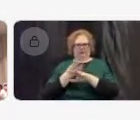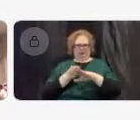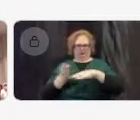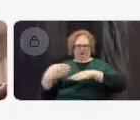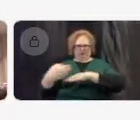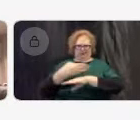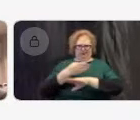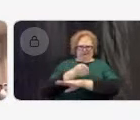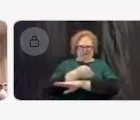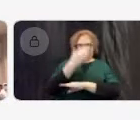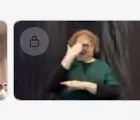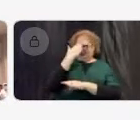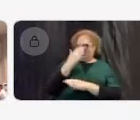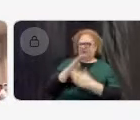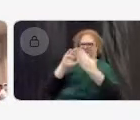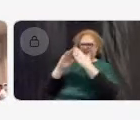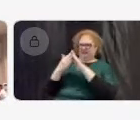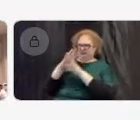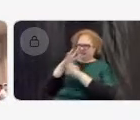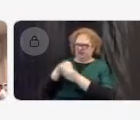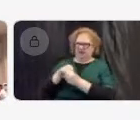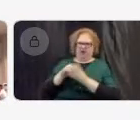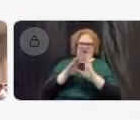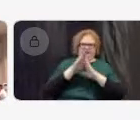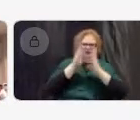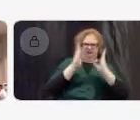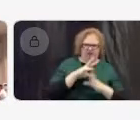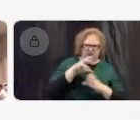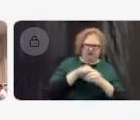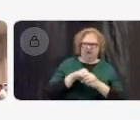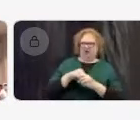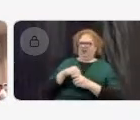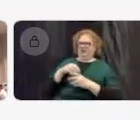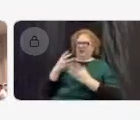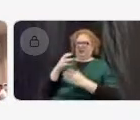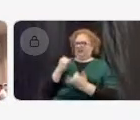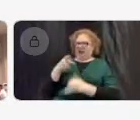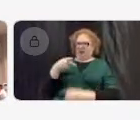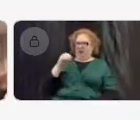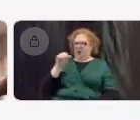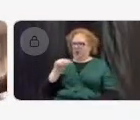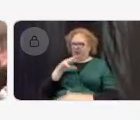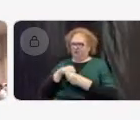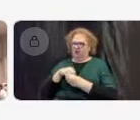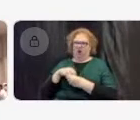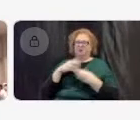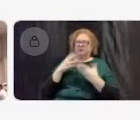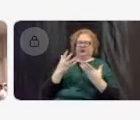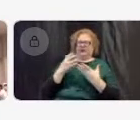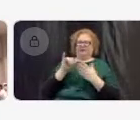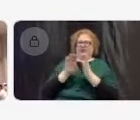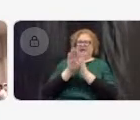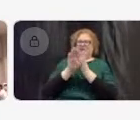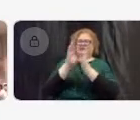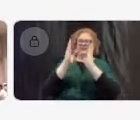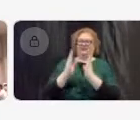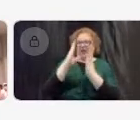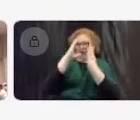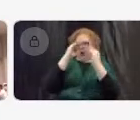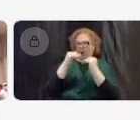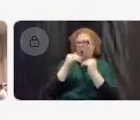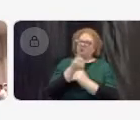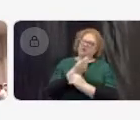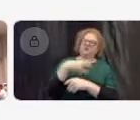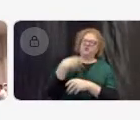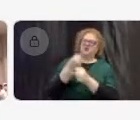city being one, the developer being one, and then someday a POA. And the developer, he hopes after a few years he goes away and he doesn't